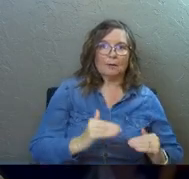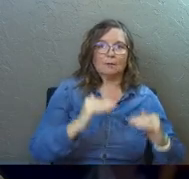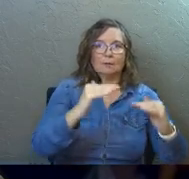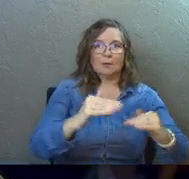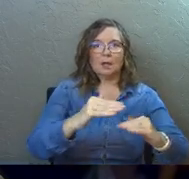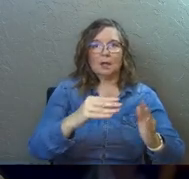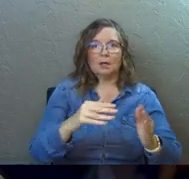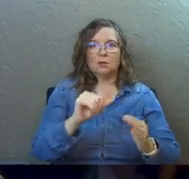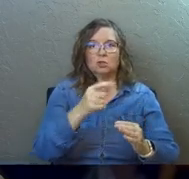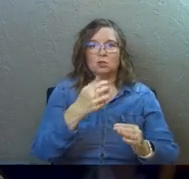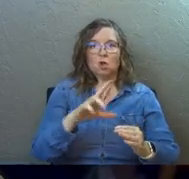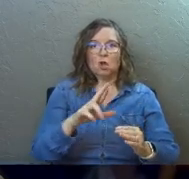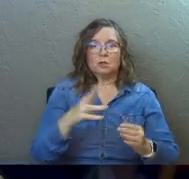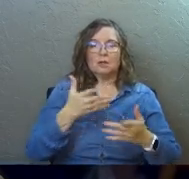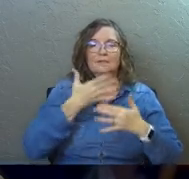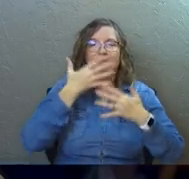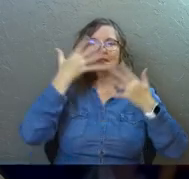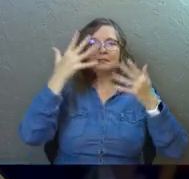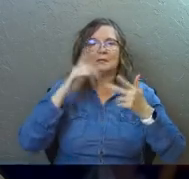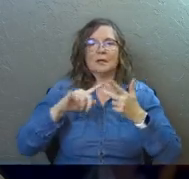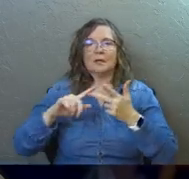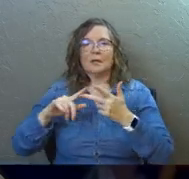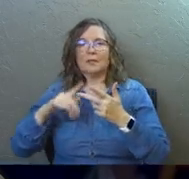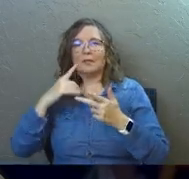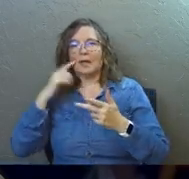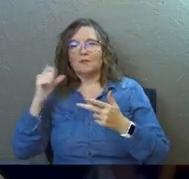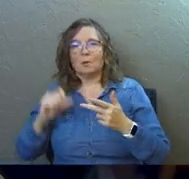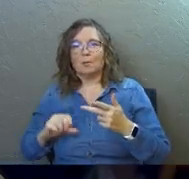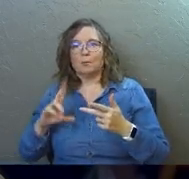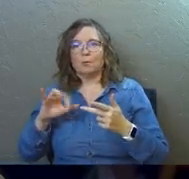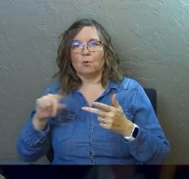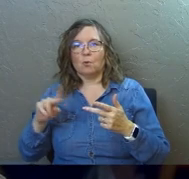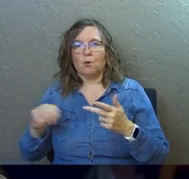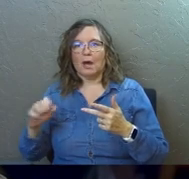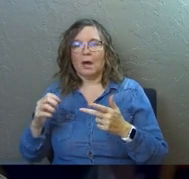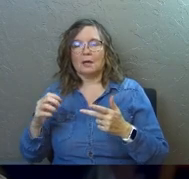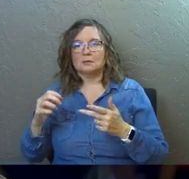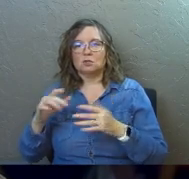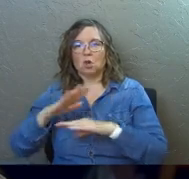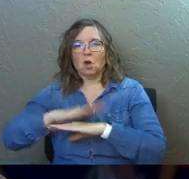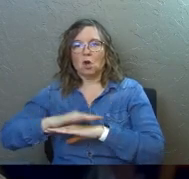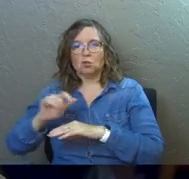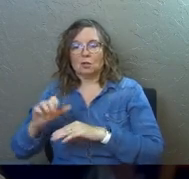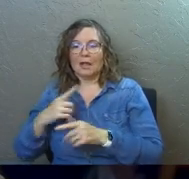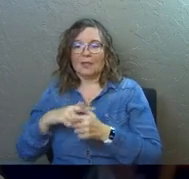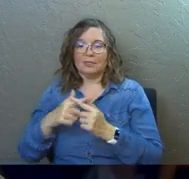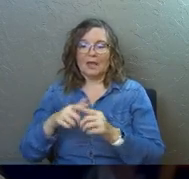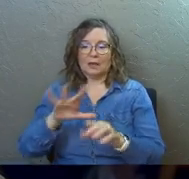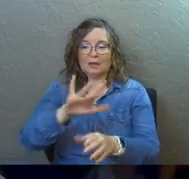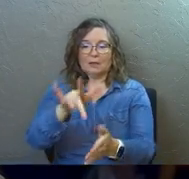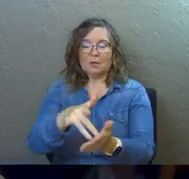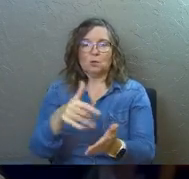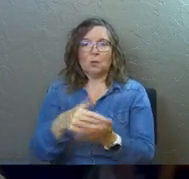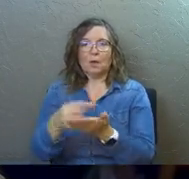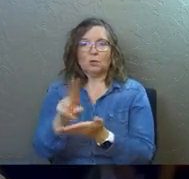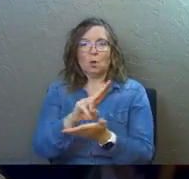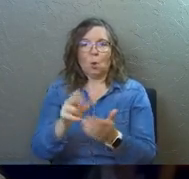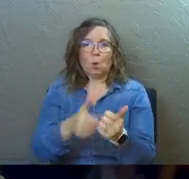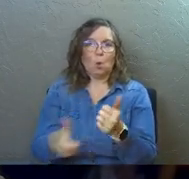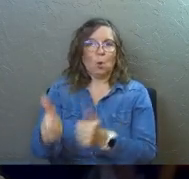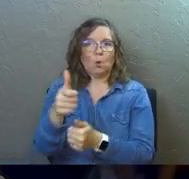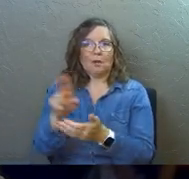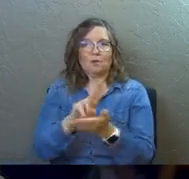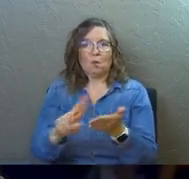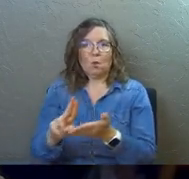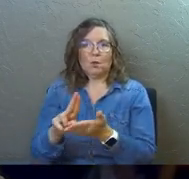the bronze altar and they had all these things going on. Eventually you went into the Holy of Holies, which no one could go except the high priest once a year, and the